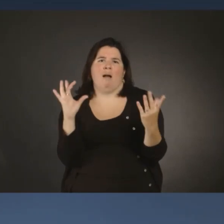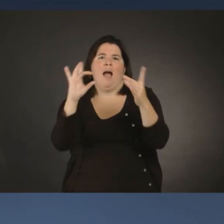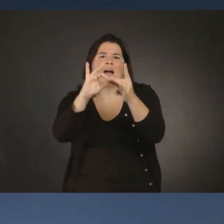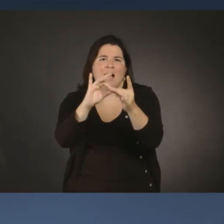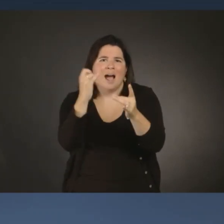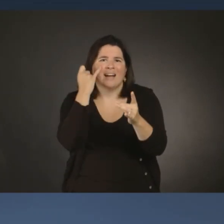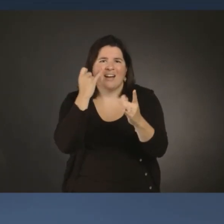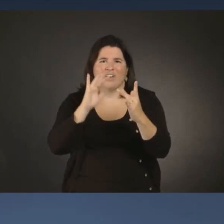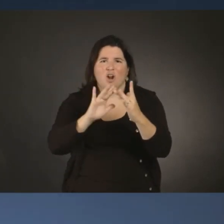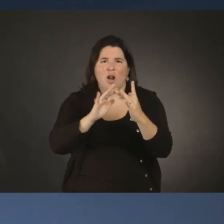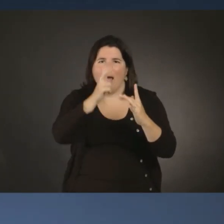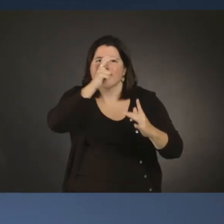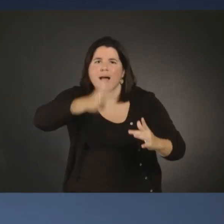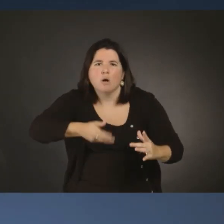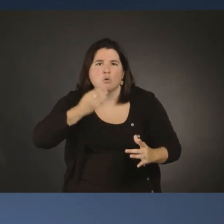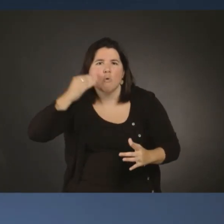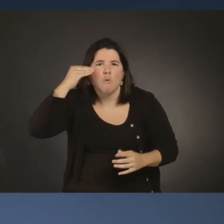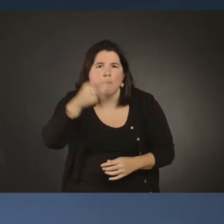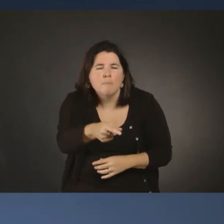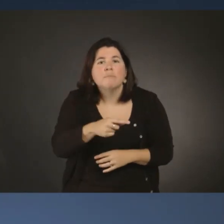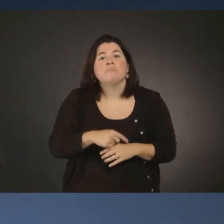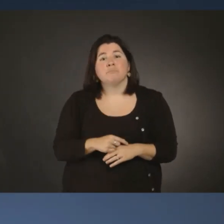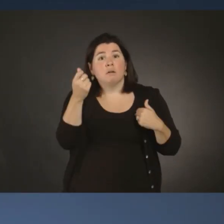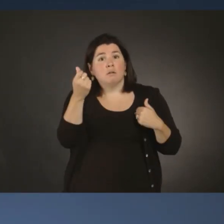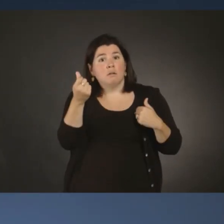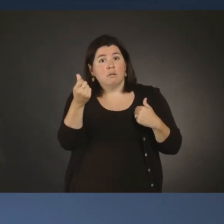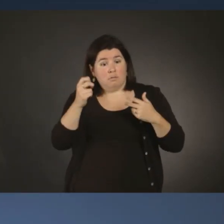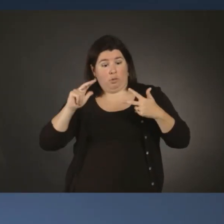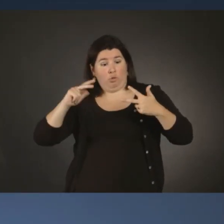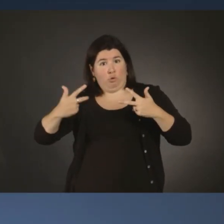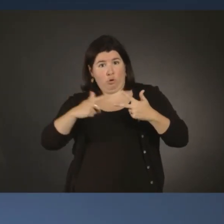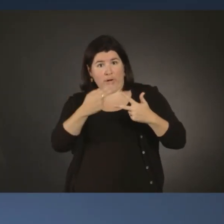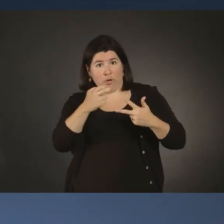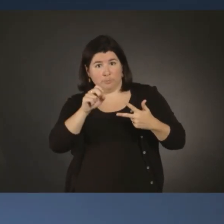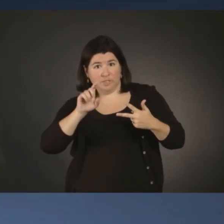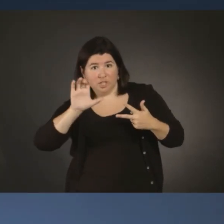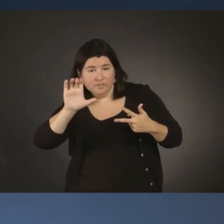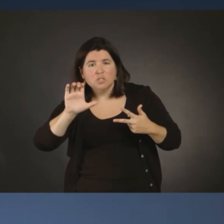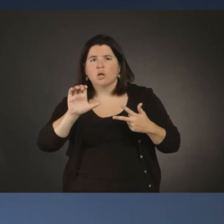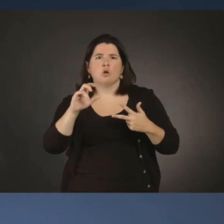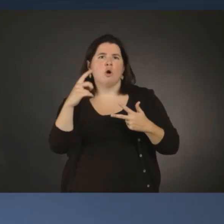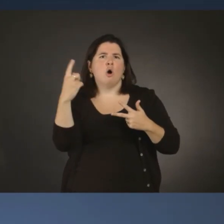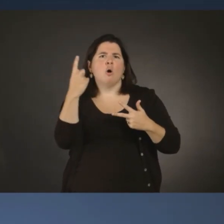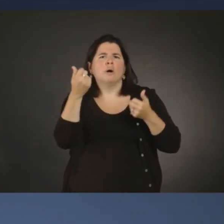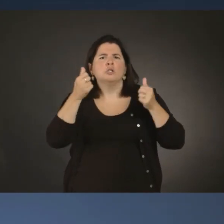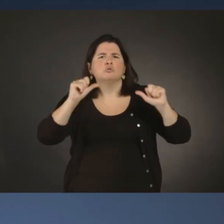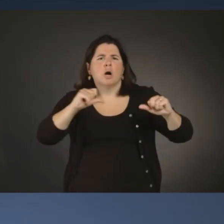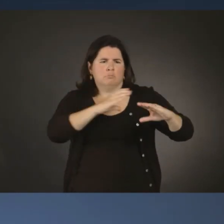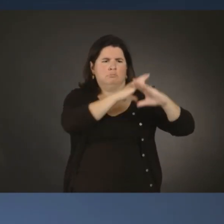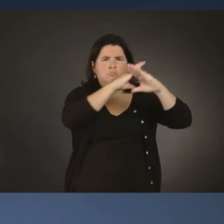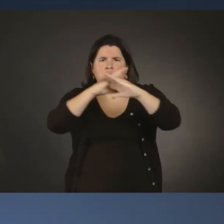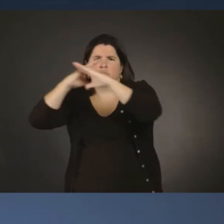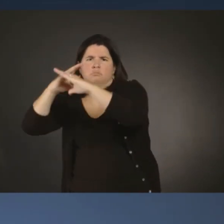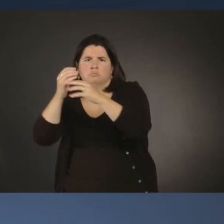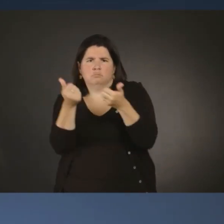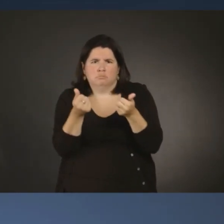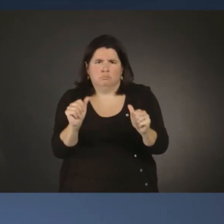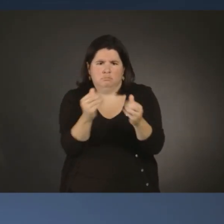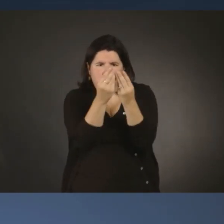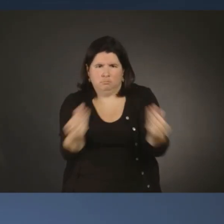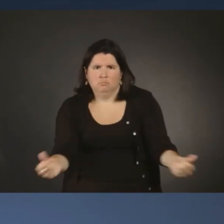access. Lastly, the Hearing, Speech, and Deaf Center is on the front lines of removing obstacles for the students it